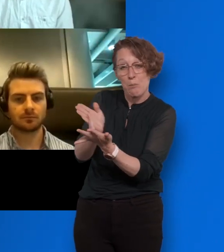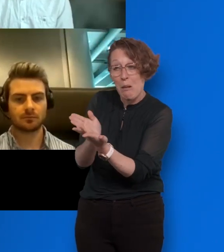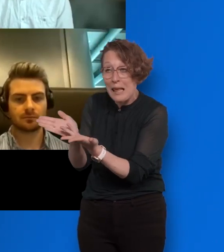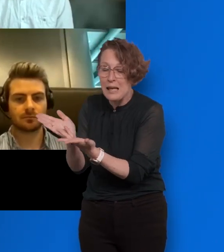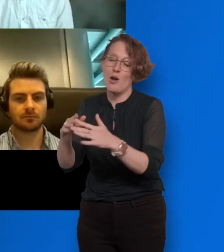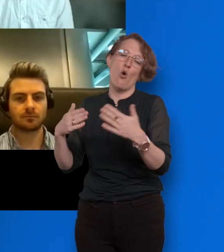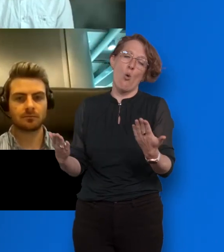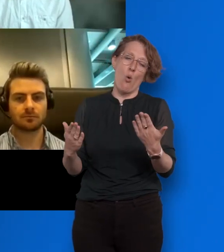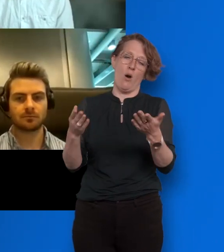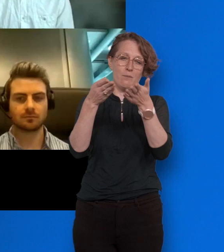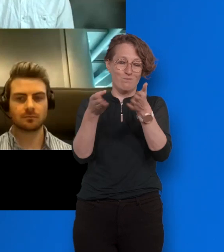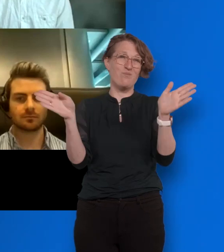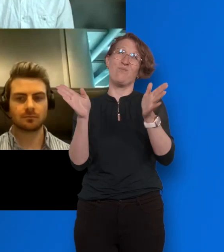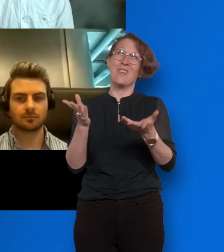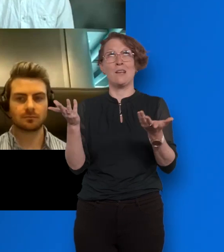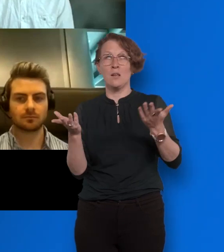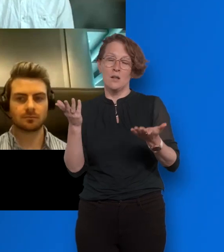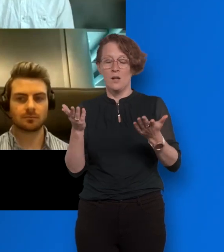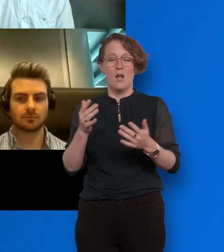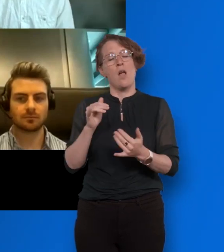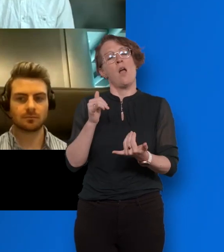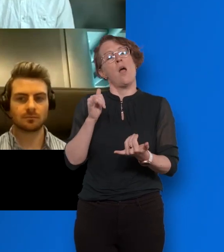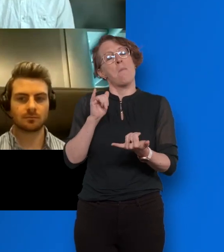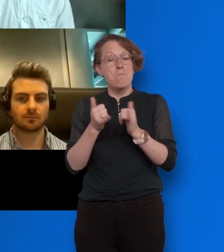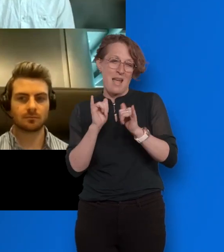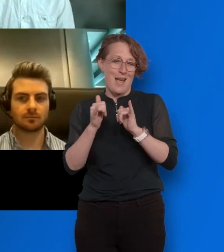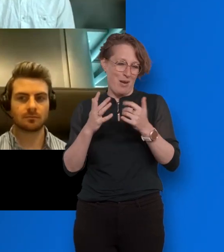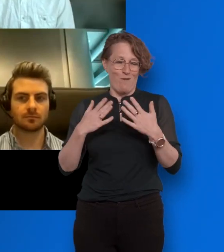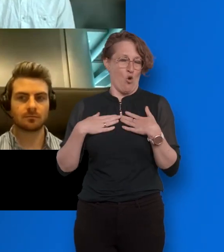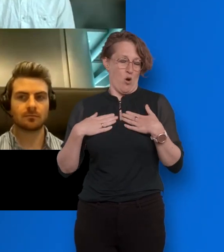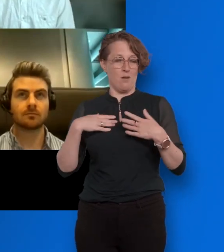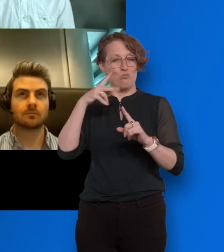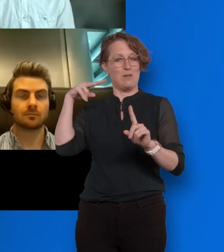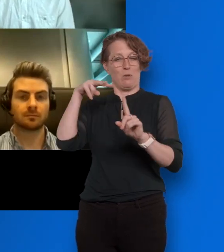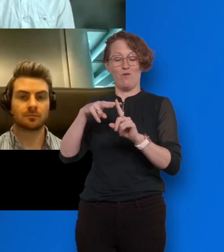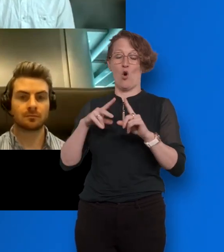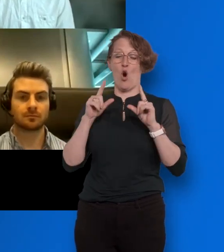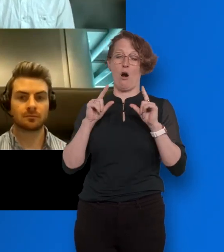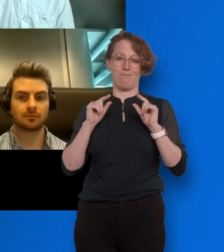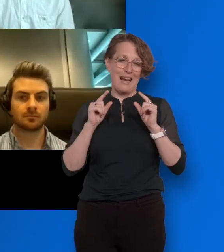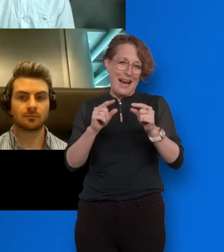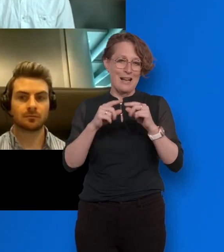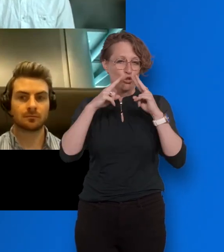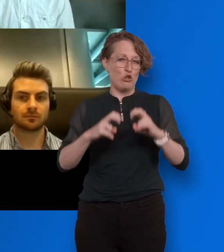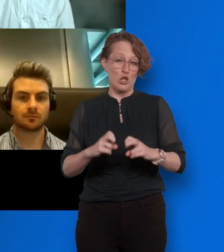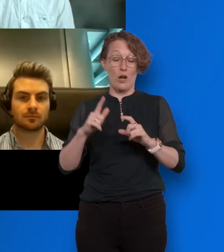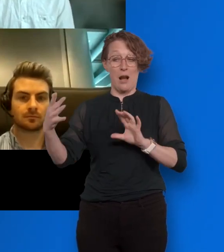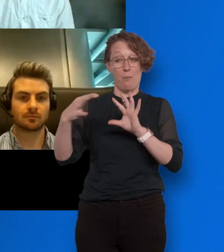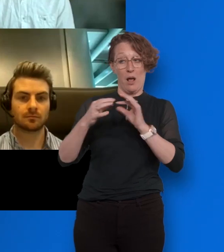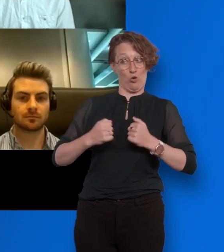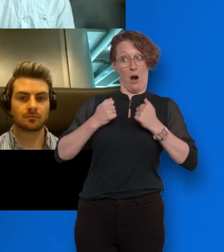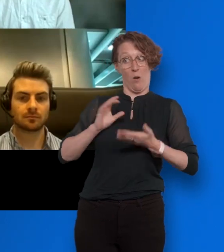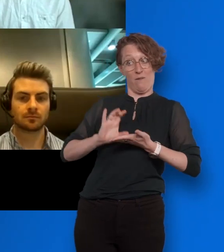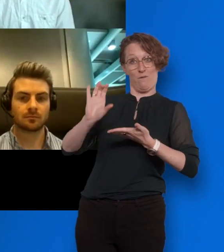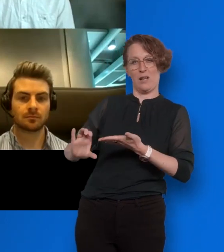wider than that. Maybe from the perspective of cancer researchers applying to our funding, I guess we have